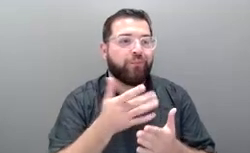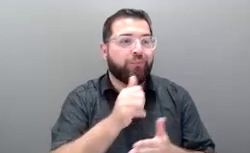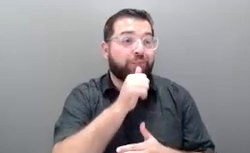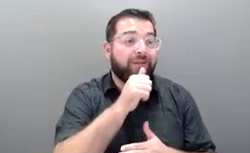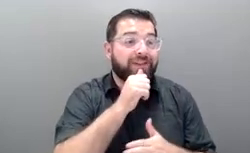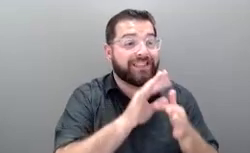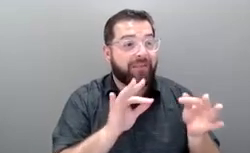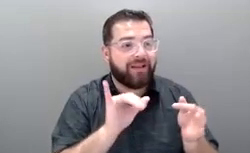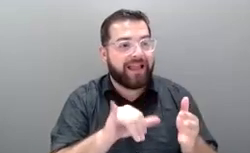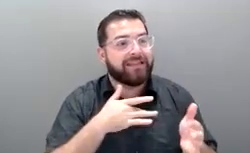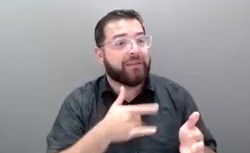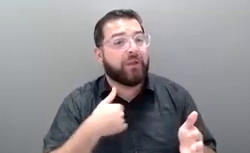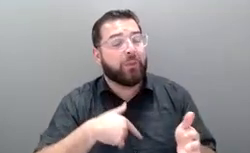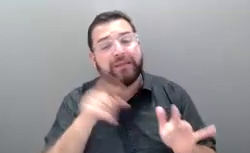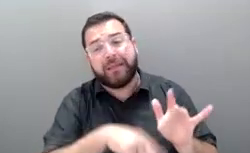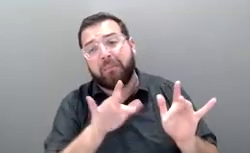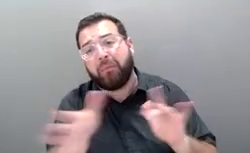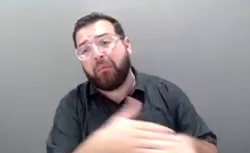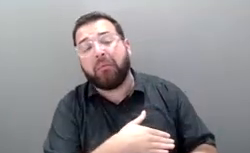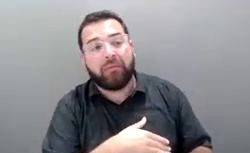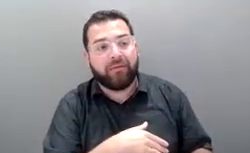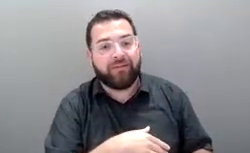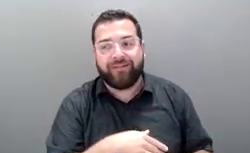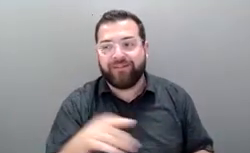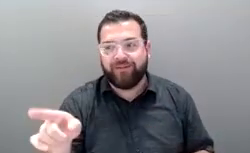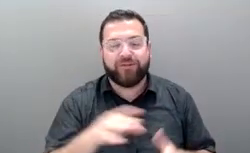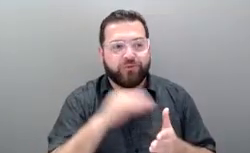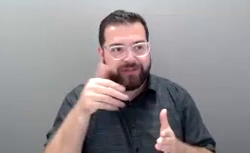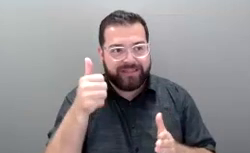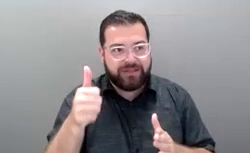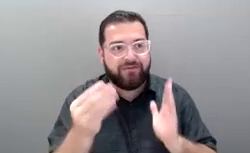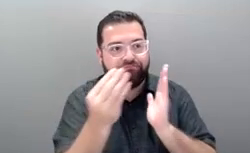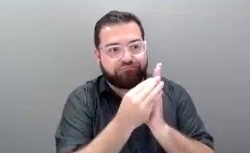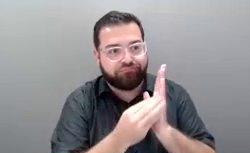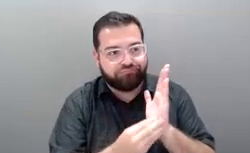students annotate these themselves. And